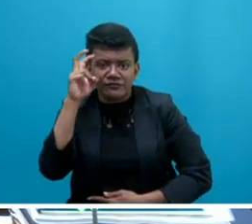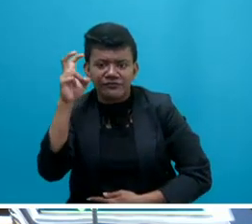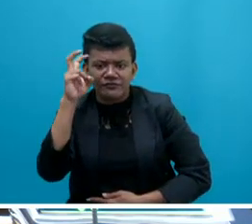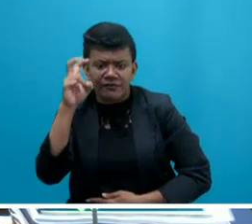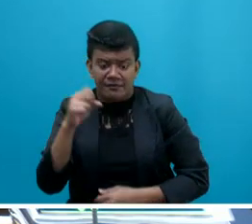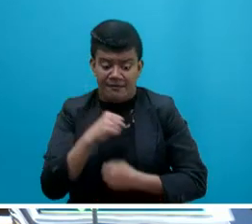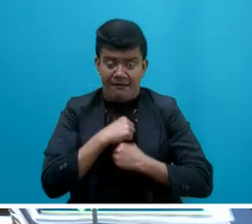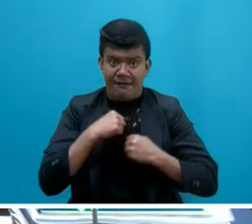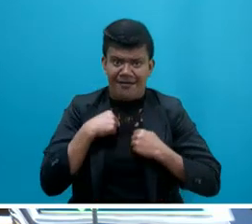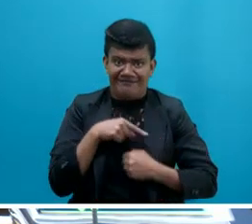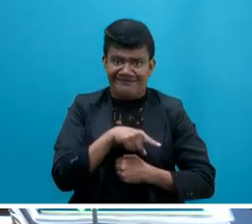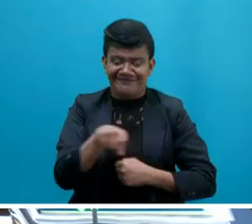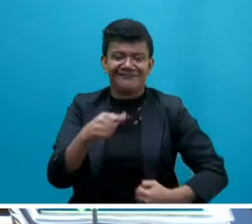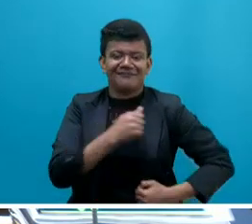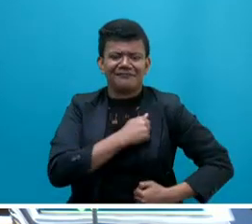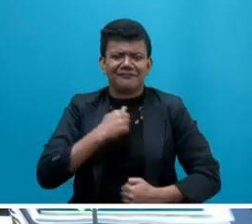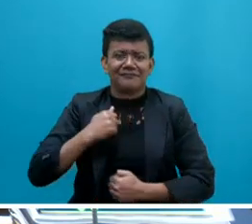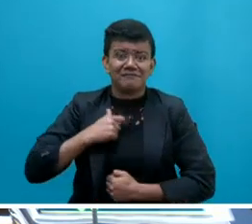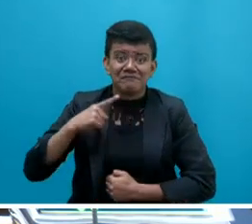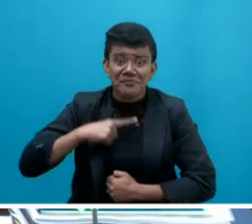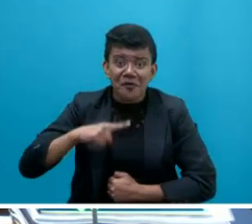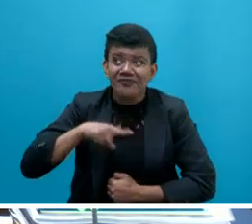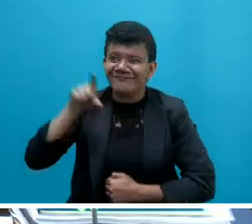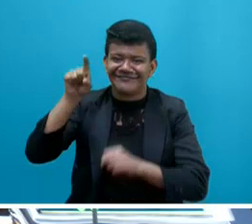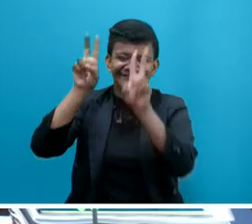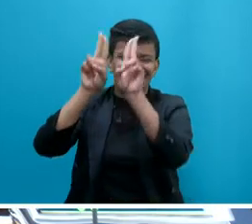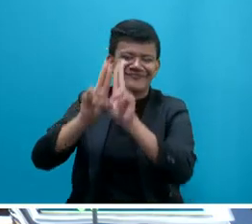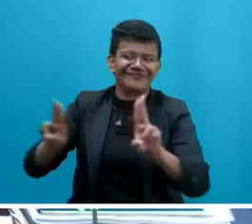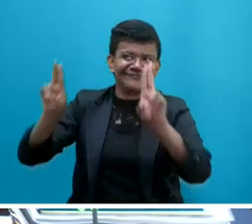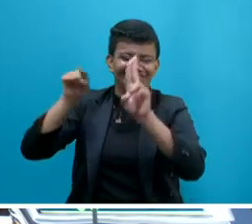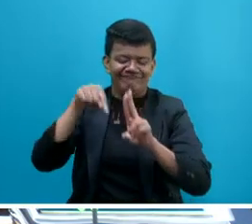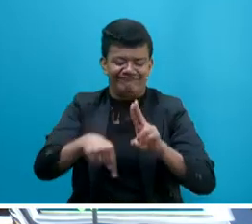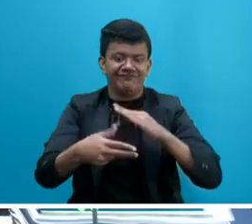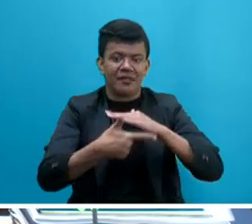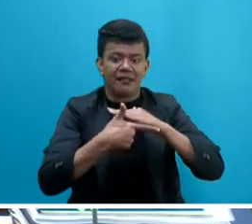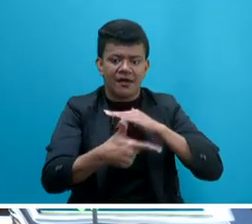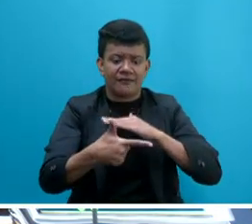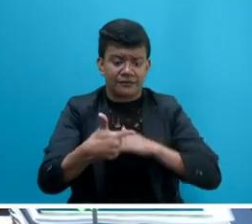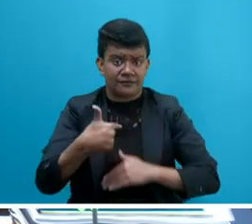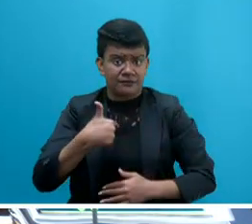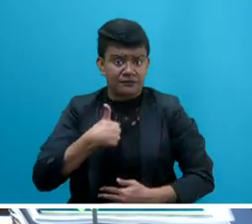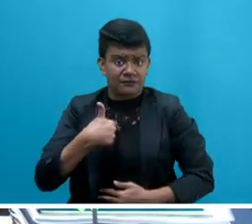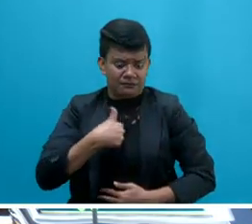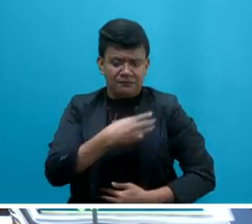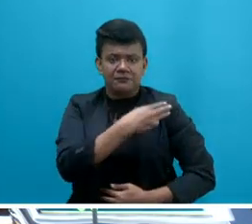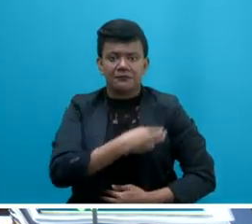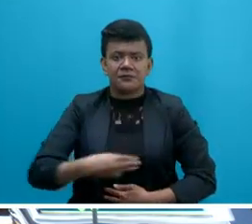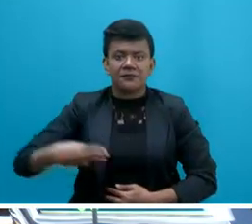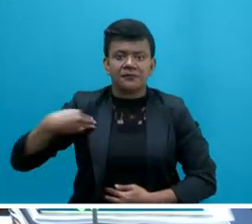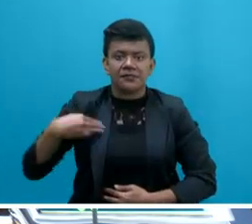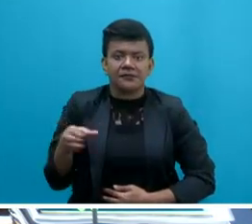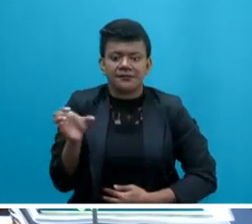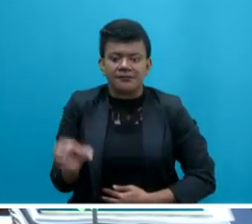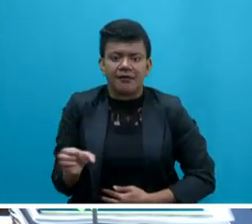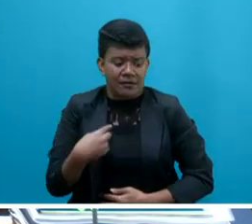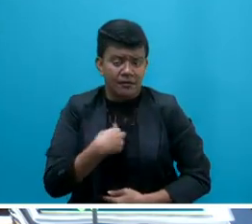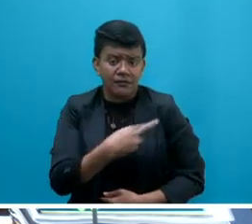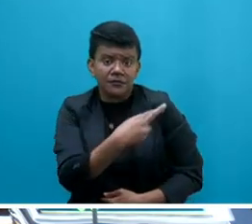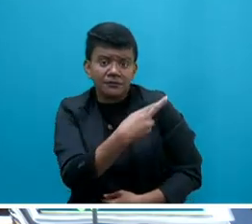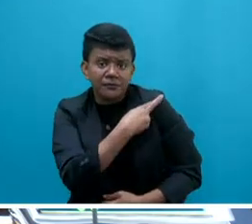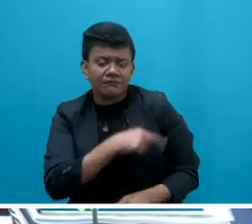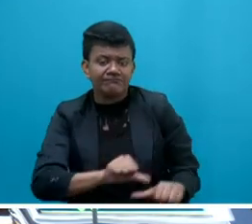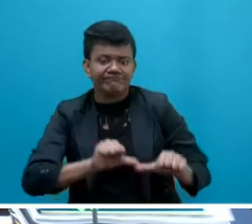the United Nations in its Action for Peace agenda. As the Minister responsible for both Defence and Foreign Affairs, I cannot